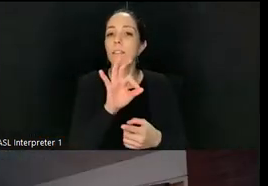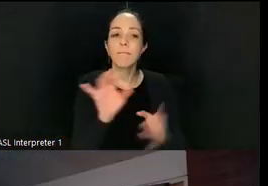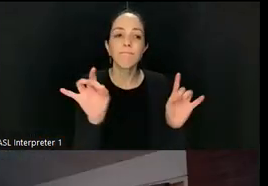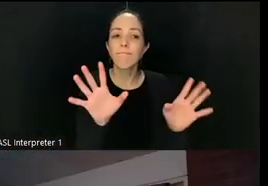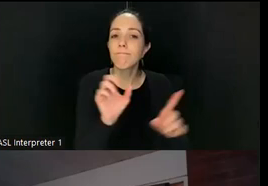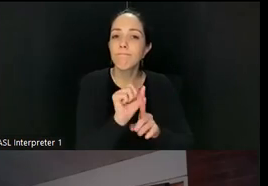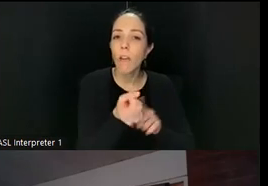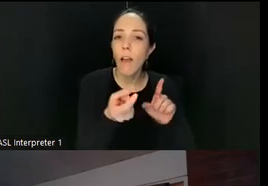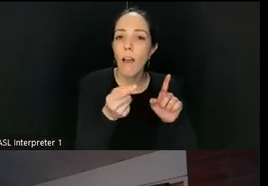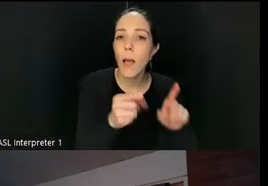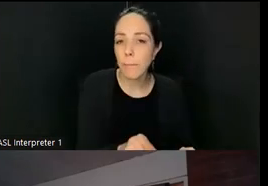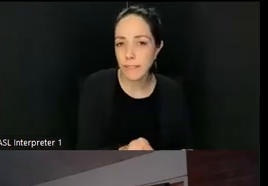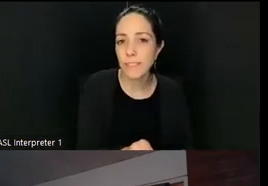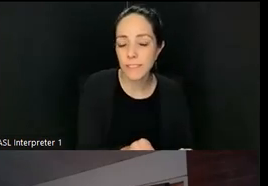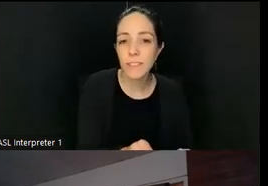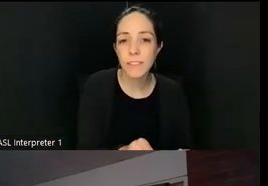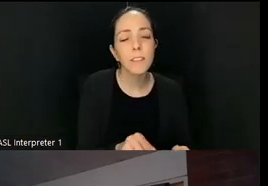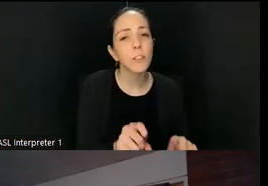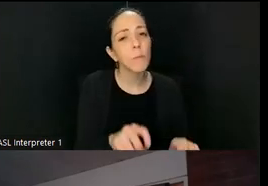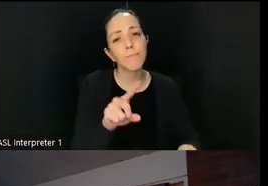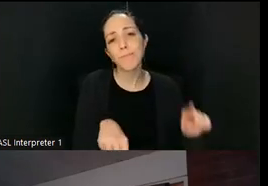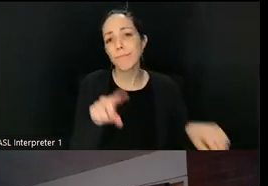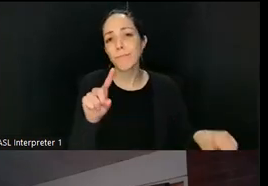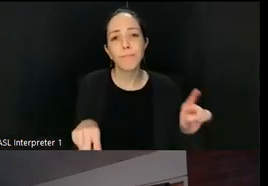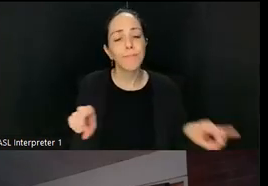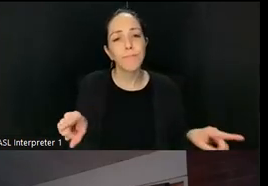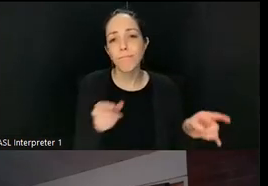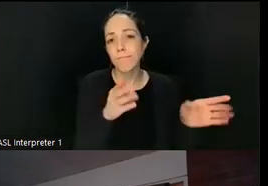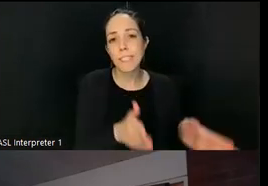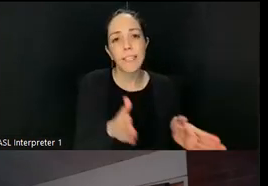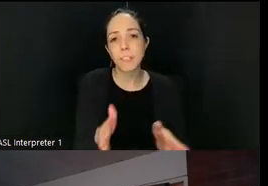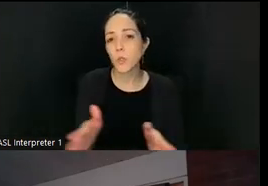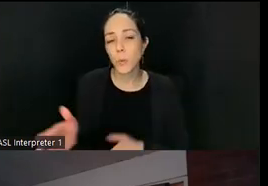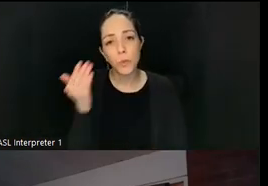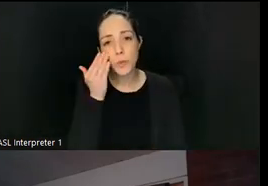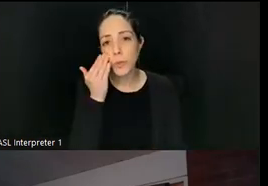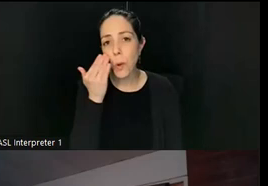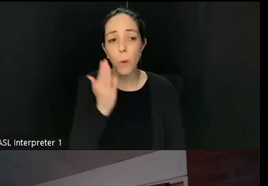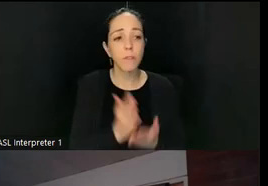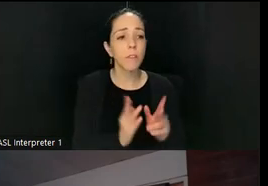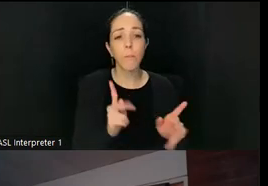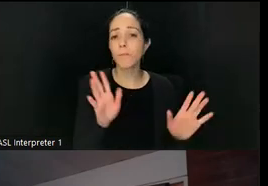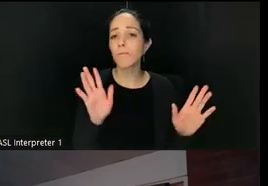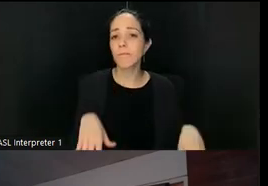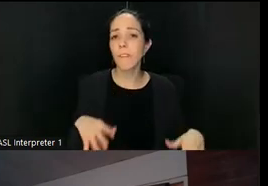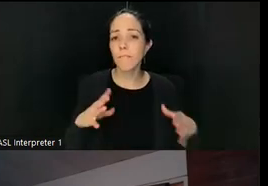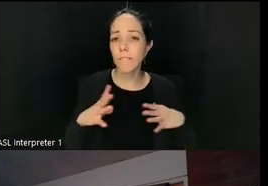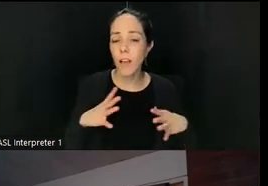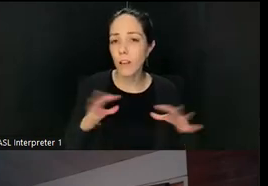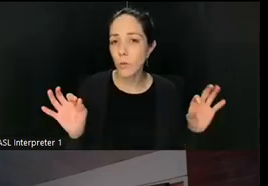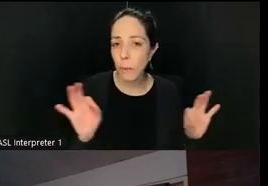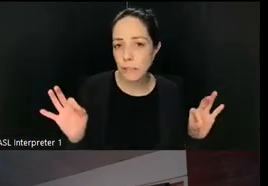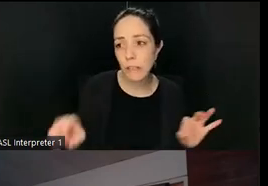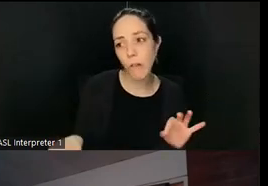for one person and something totally different. Another person might not feel challenged at all. So maybe this is something